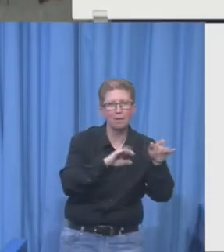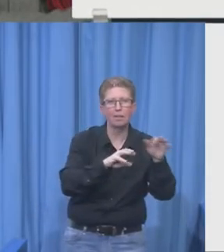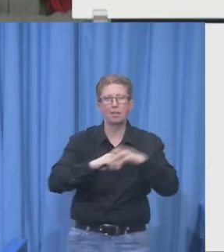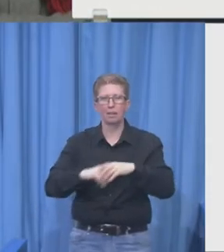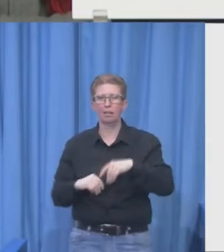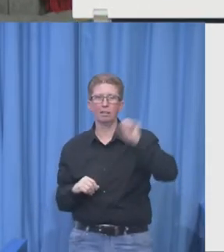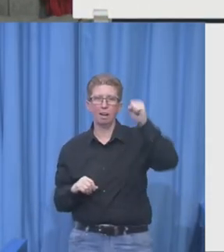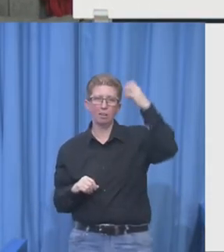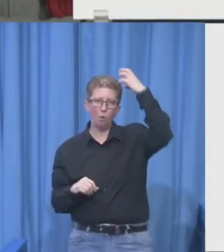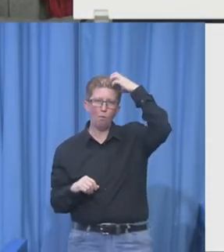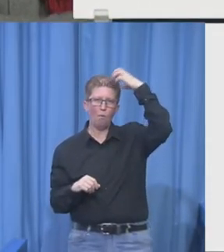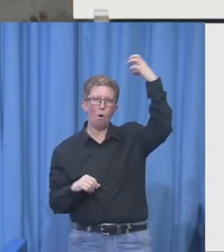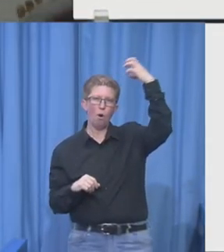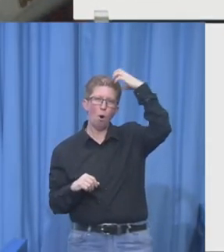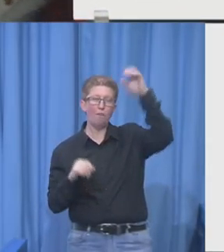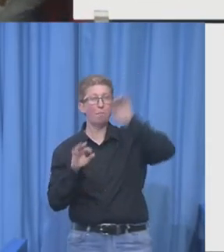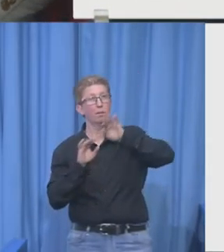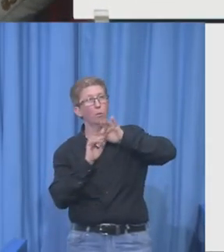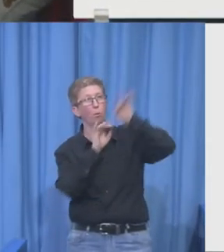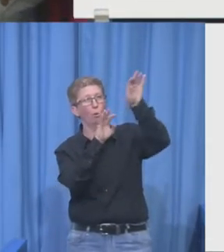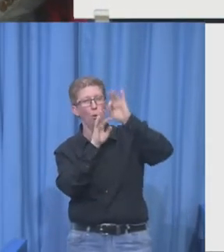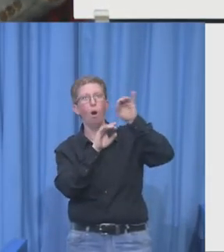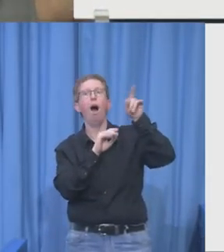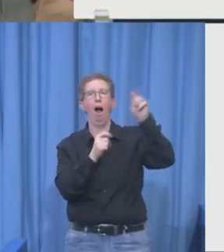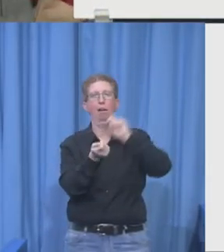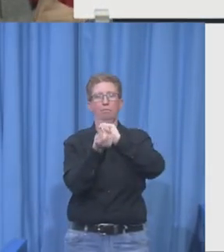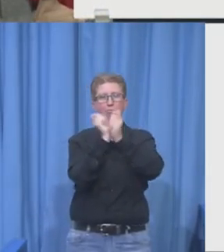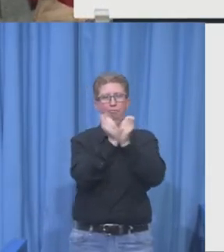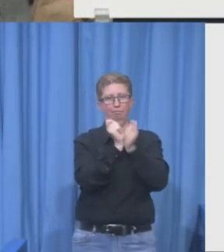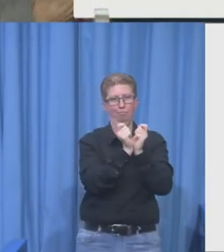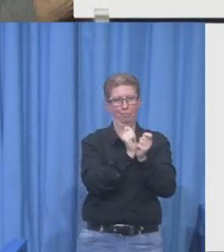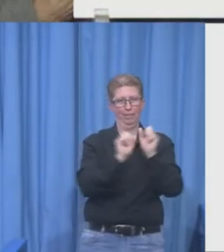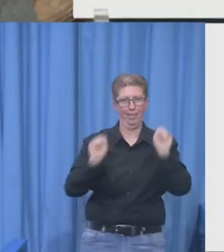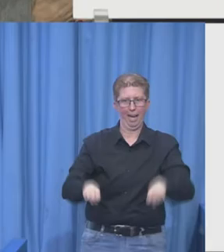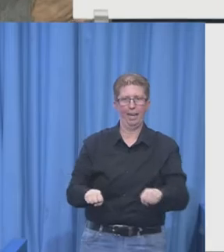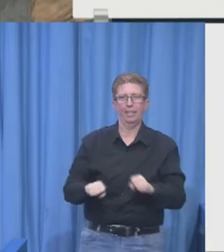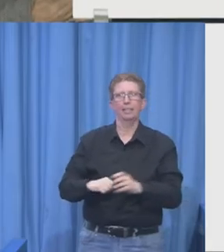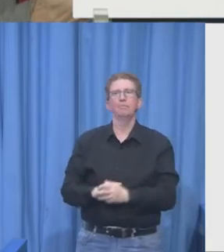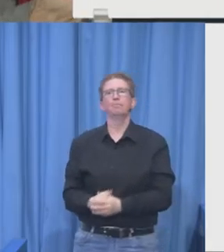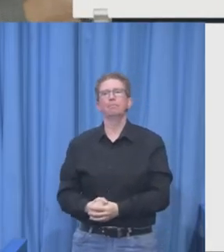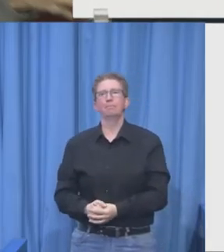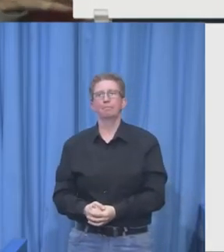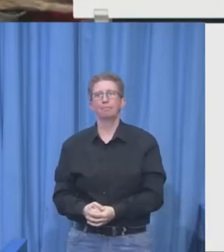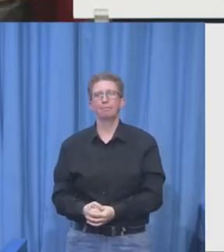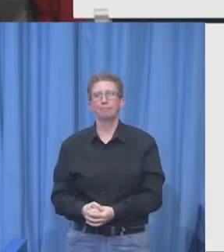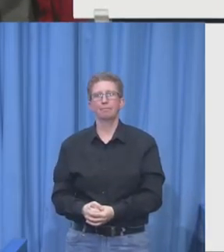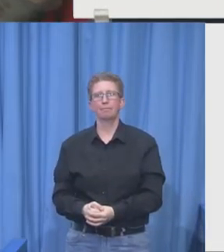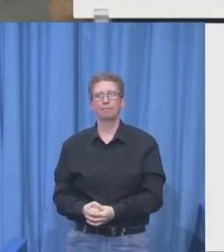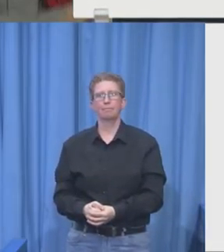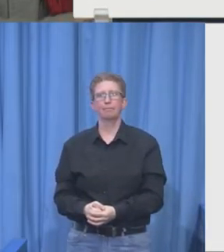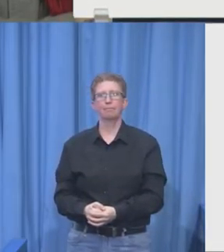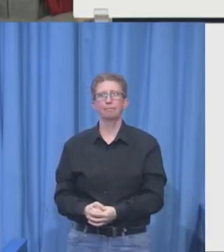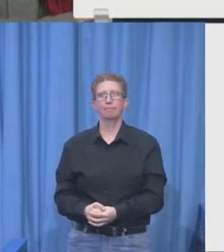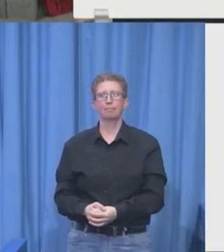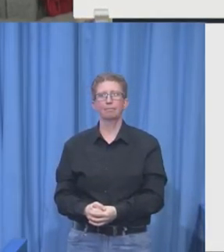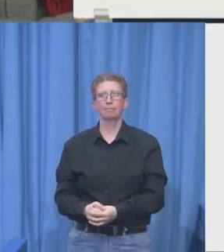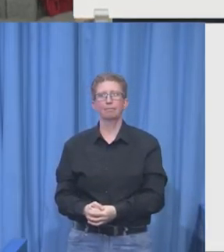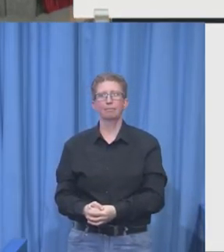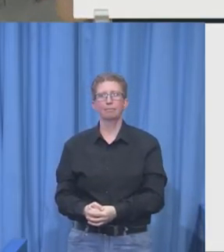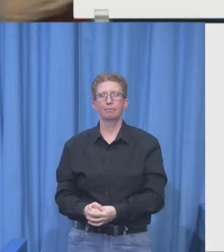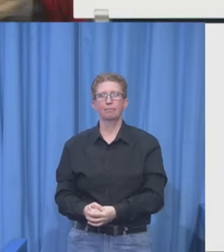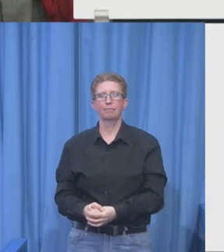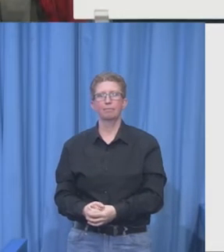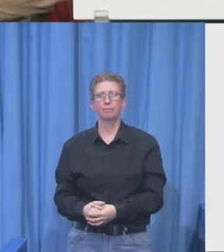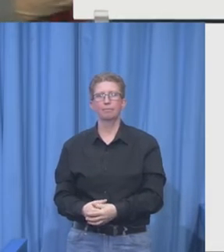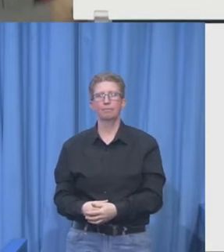especially for social innovation, is extremely important our capability to connect actors from different sectors and disciplines